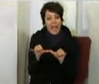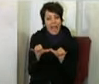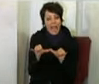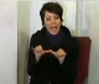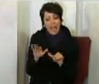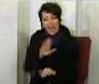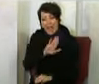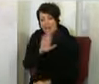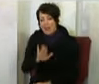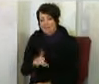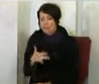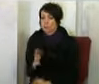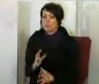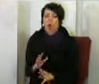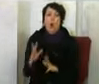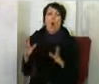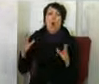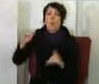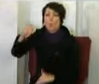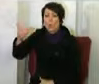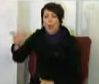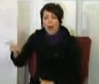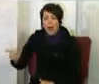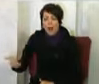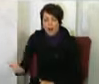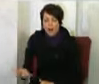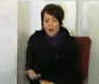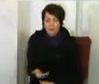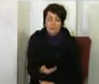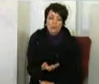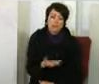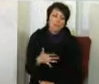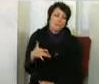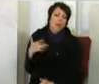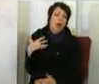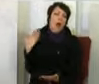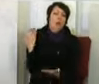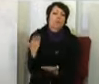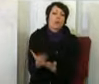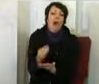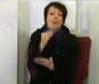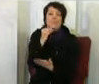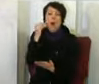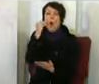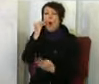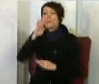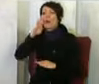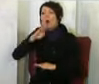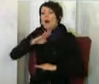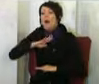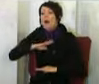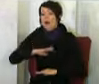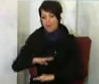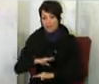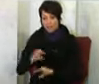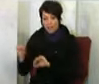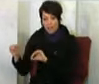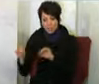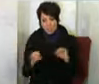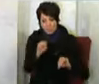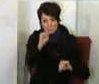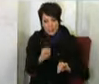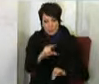ever felt so welcomed as I did that day. It was like I was finally home. Even after I moved to Southern Georgia